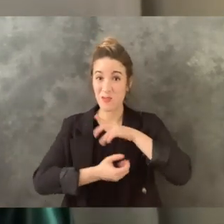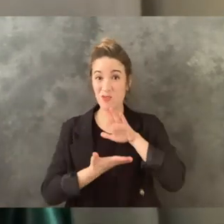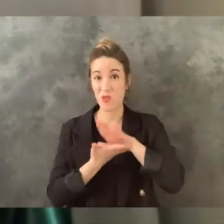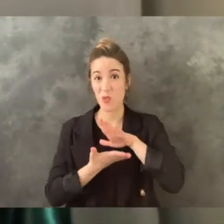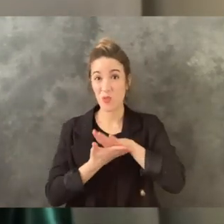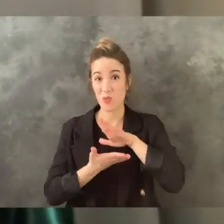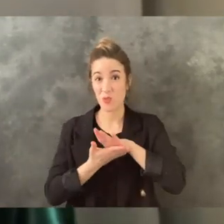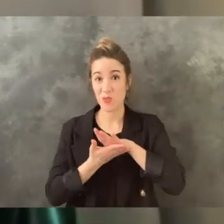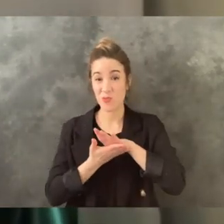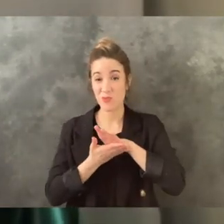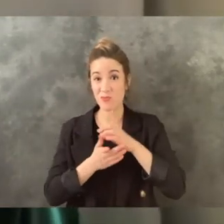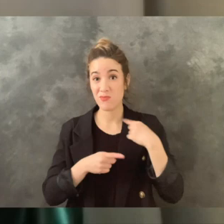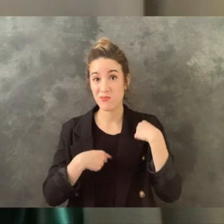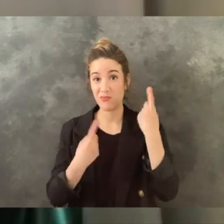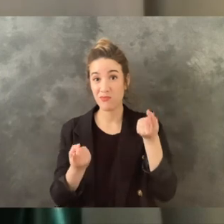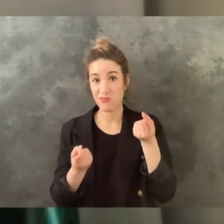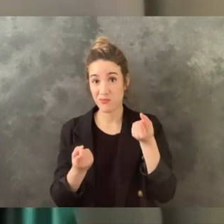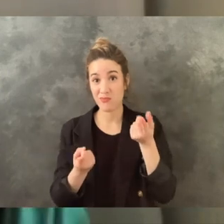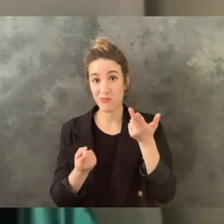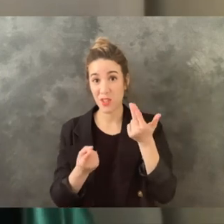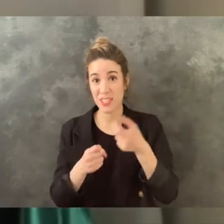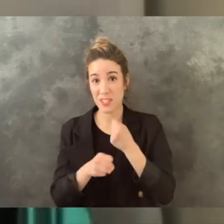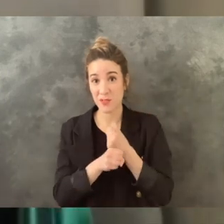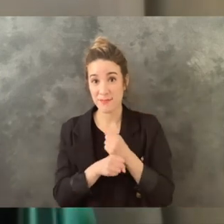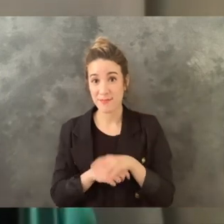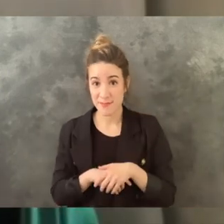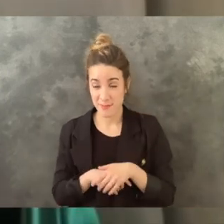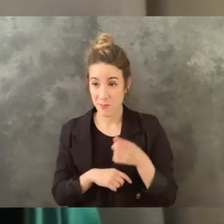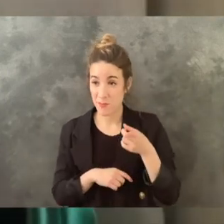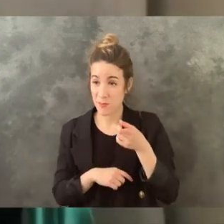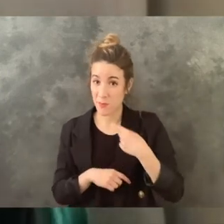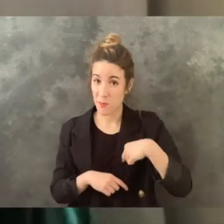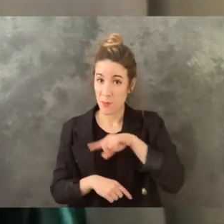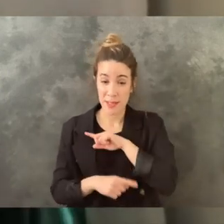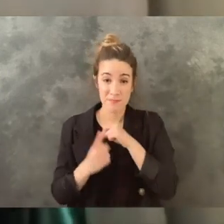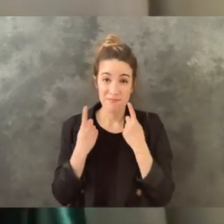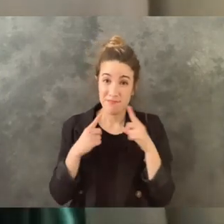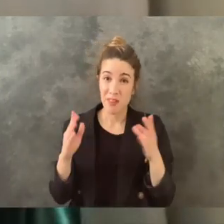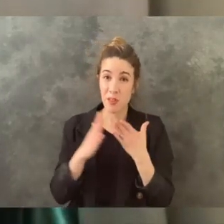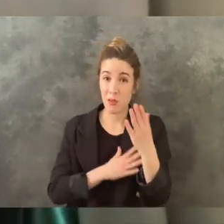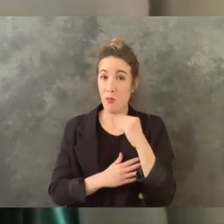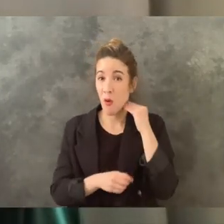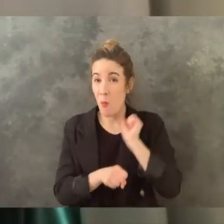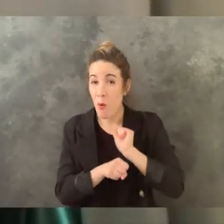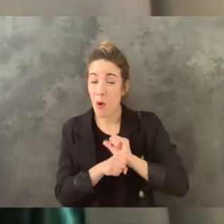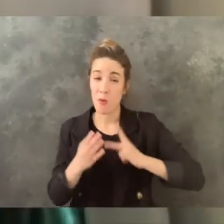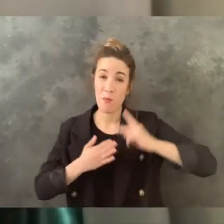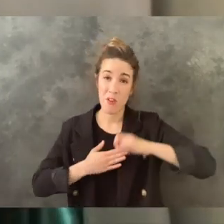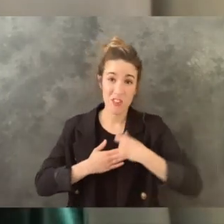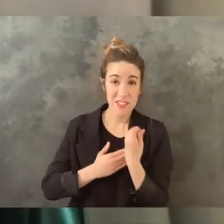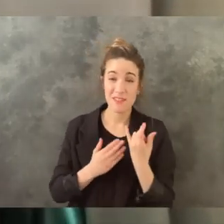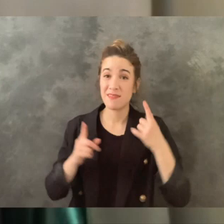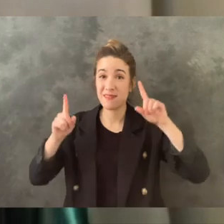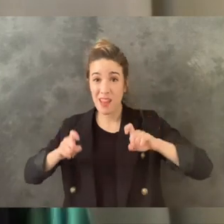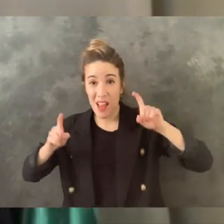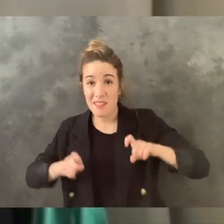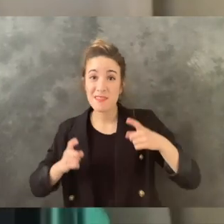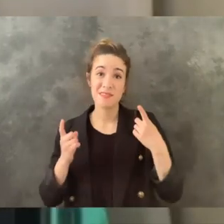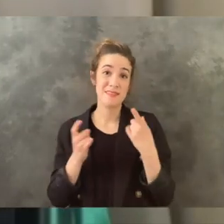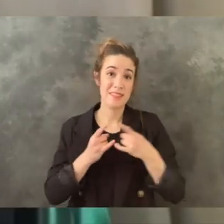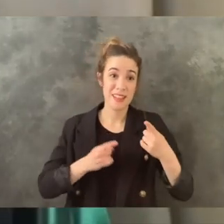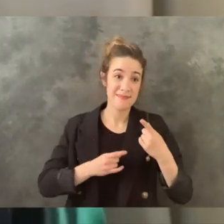2,300 days of schooling over the past 13 years. We made it through the homework and projects, the exams and